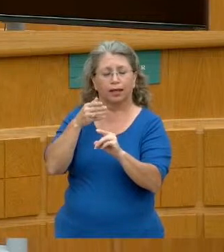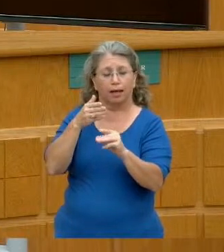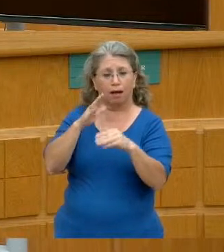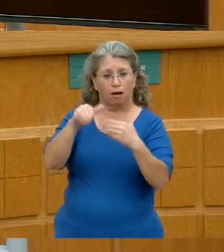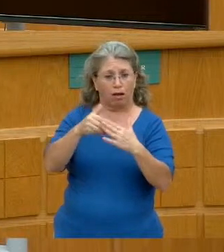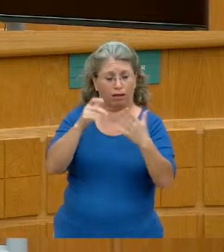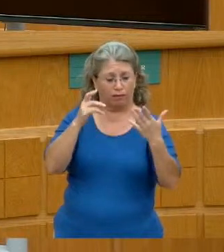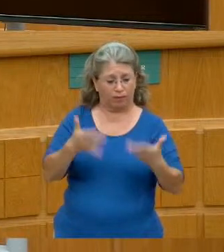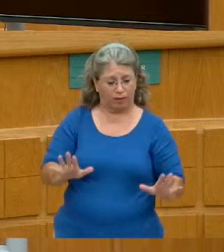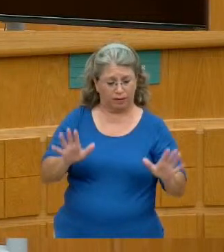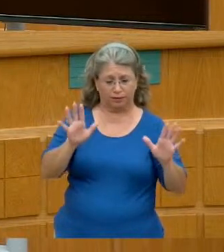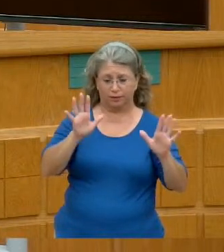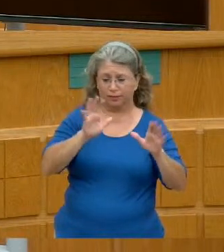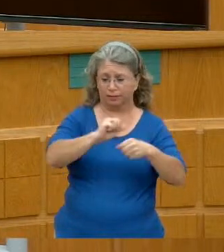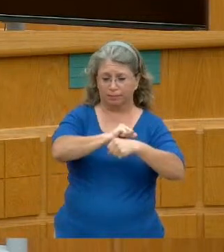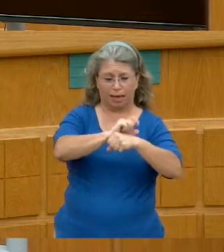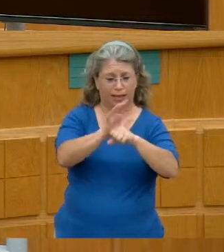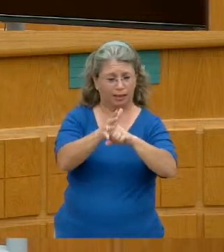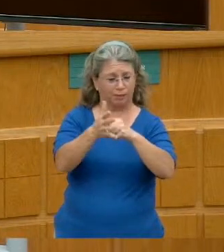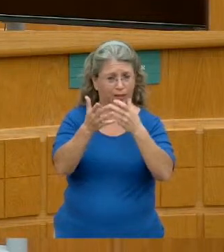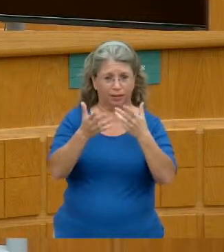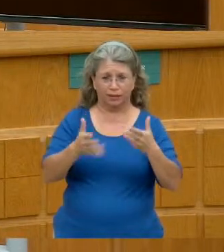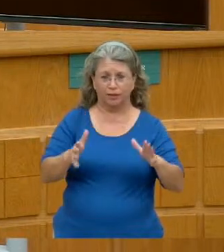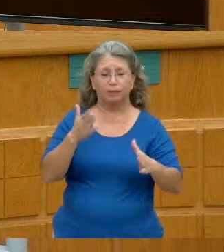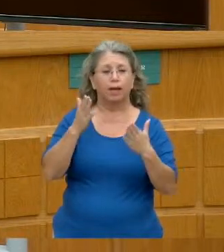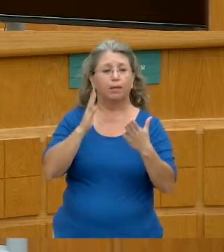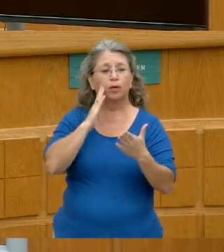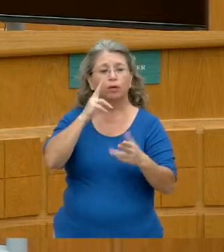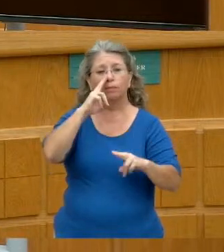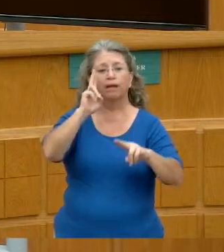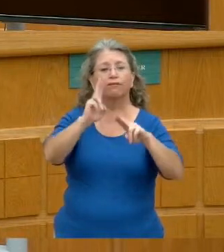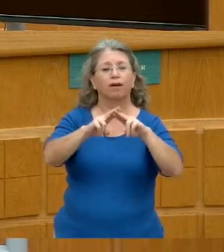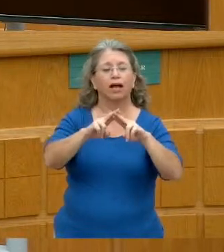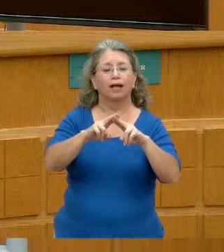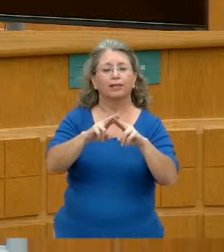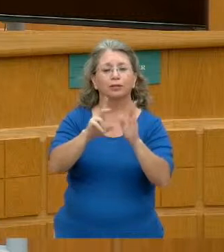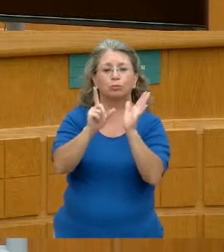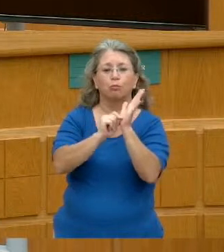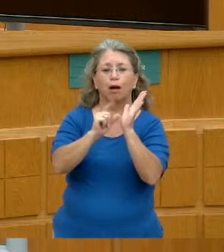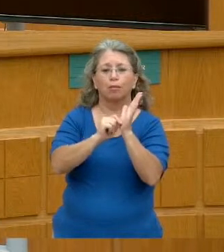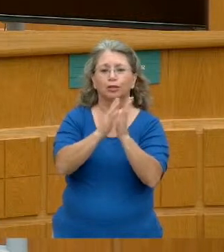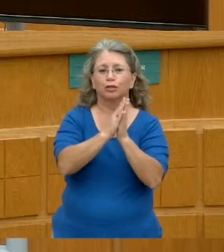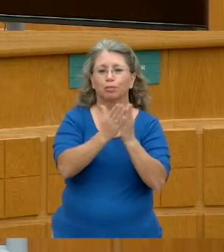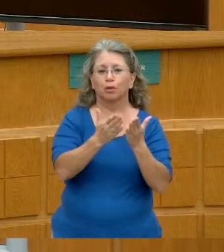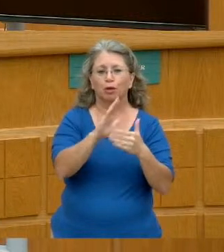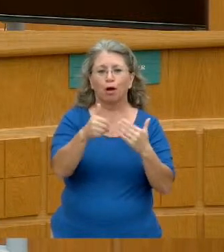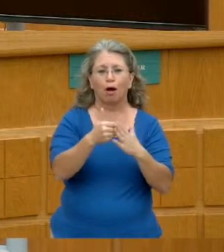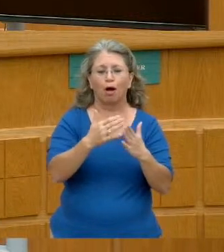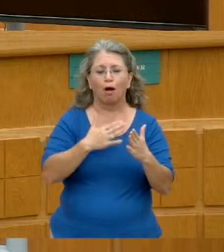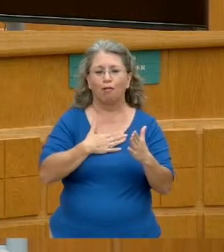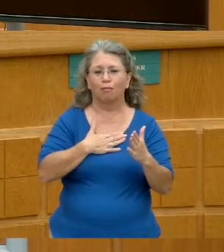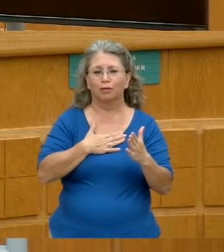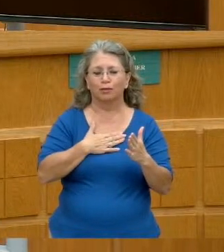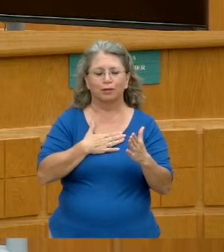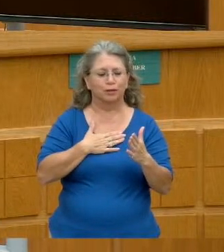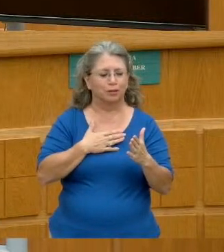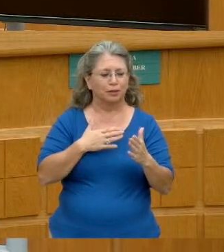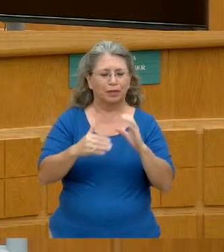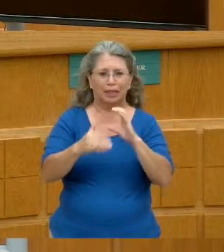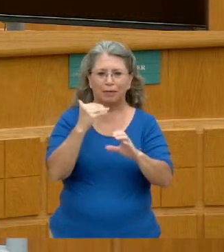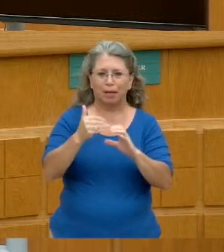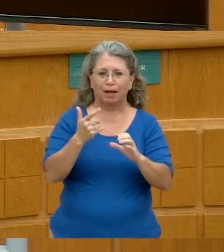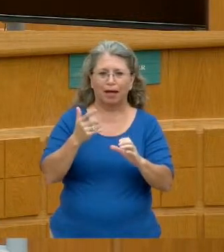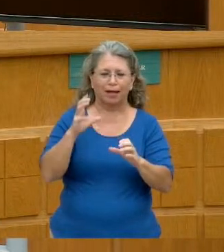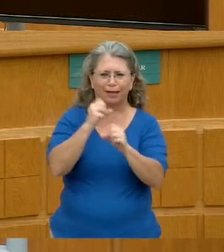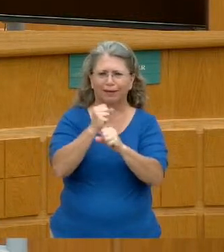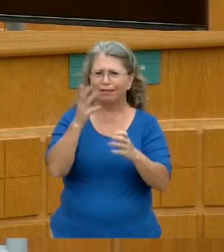pandemic is over, it might be fun to publish a book of all the suggestions I get in through my emails. We have a